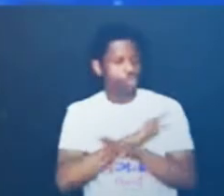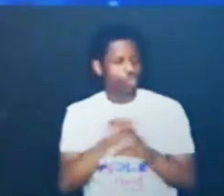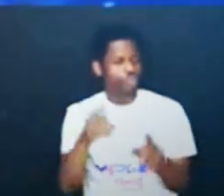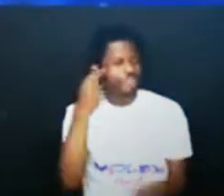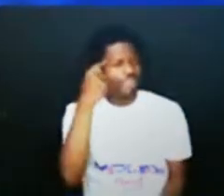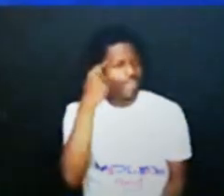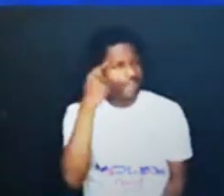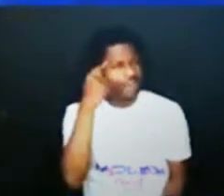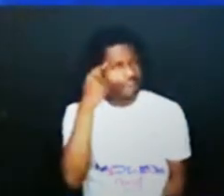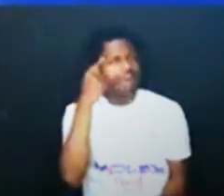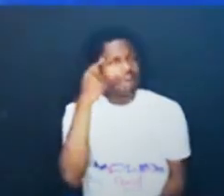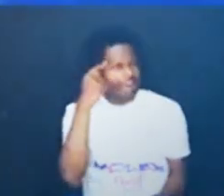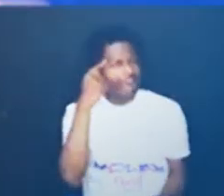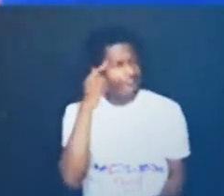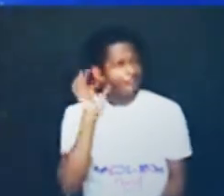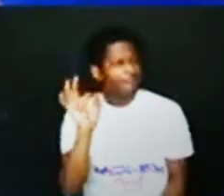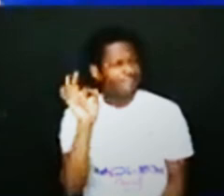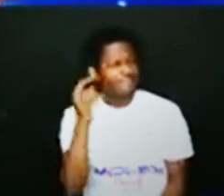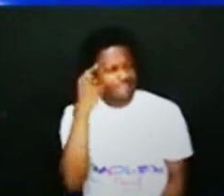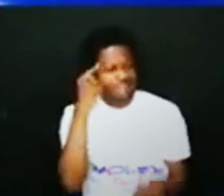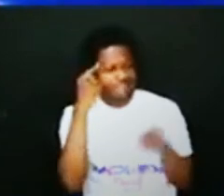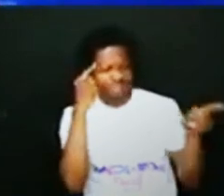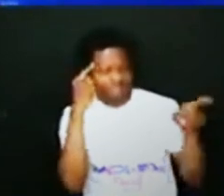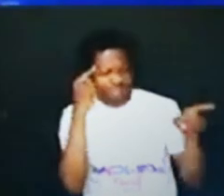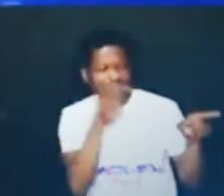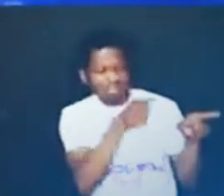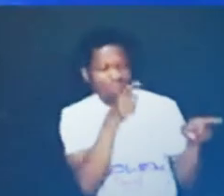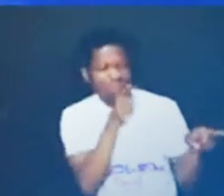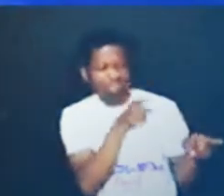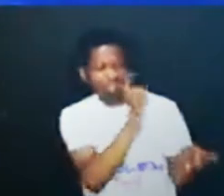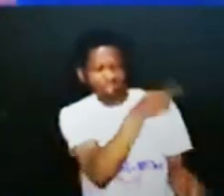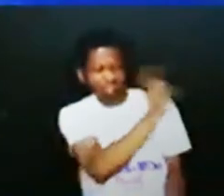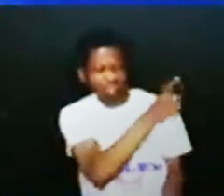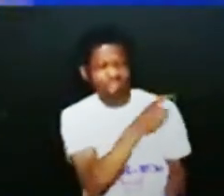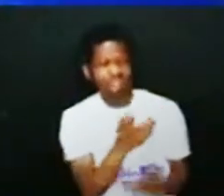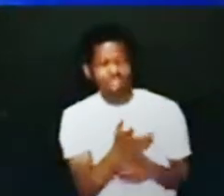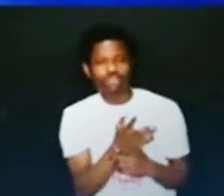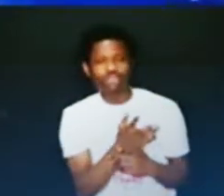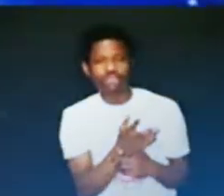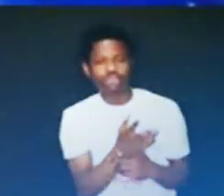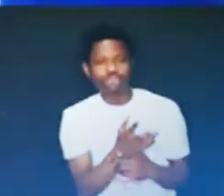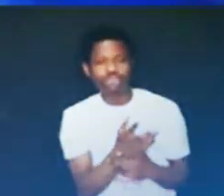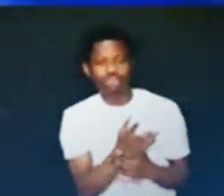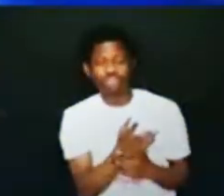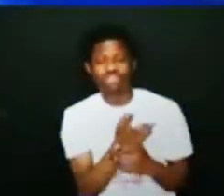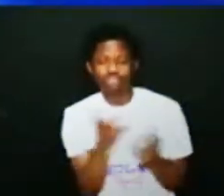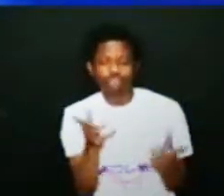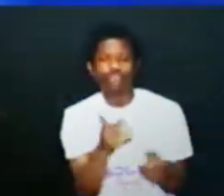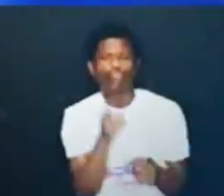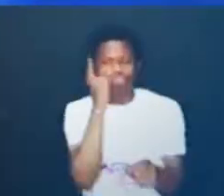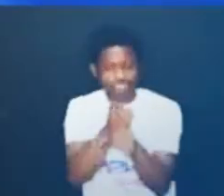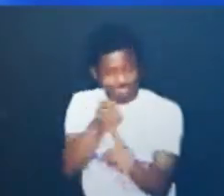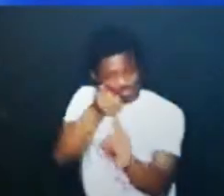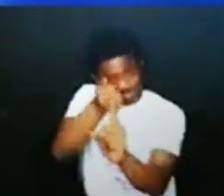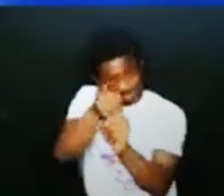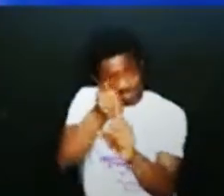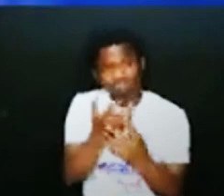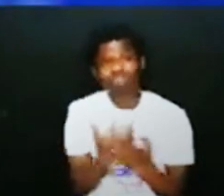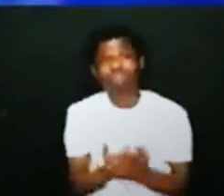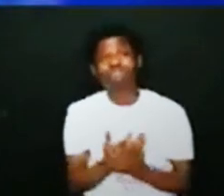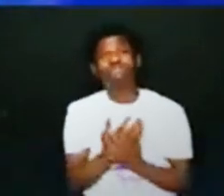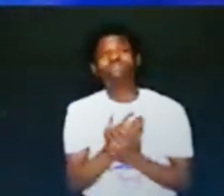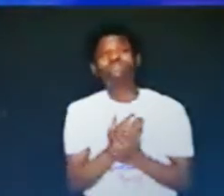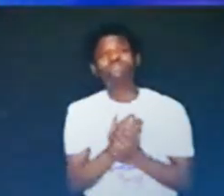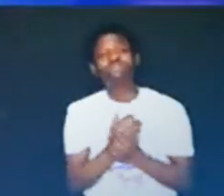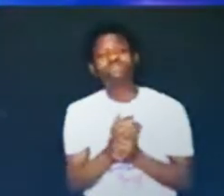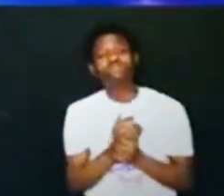heart. Yesterday we buried a very important personality. He's gone. So the better you work on